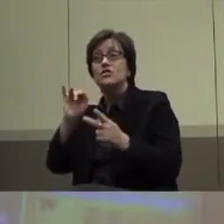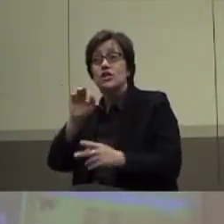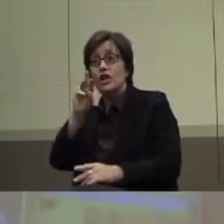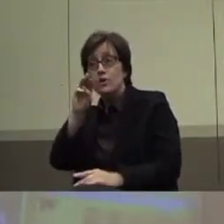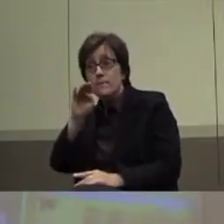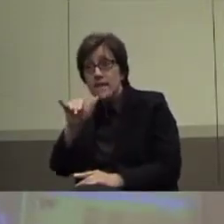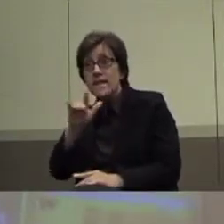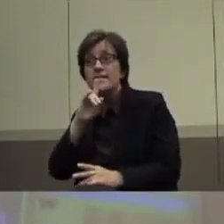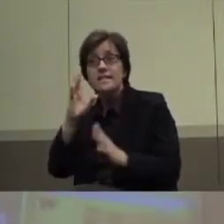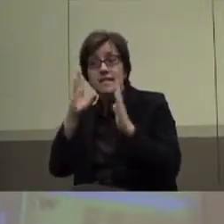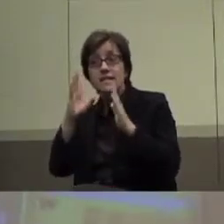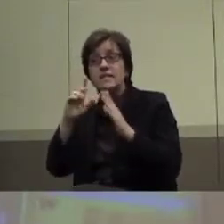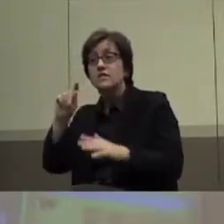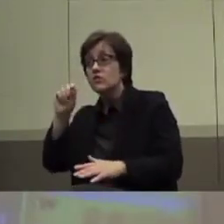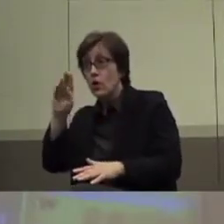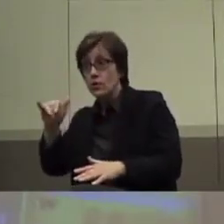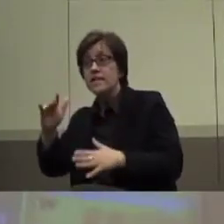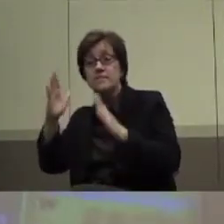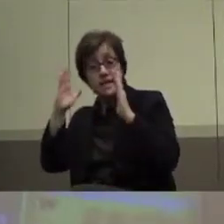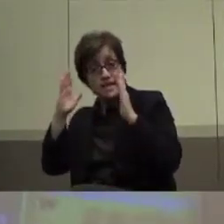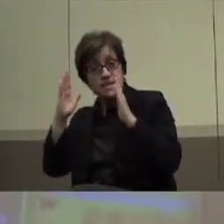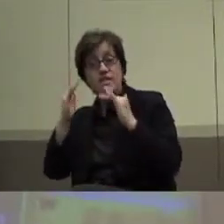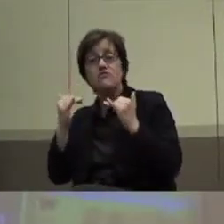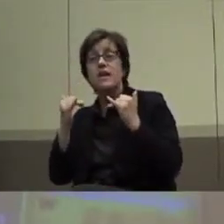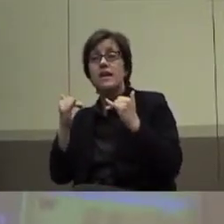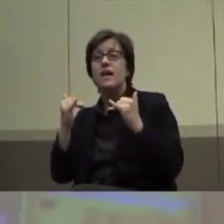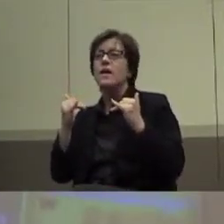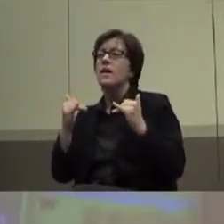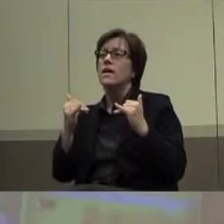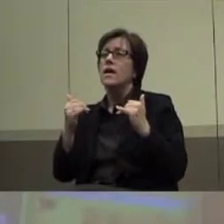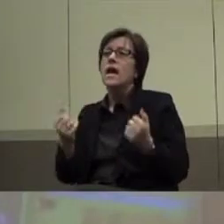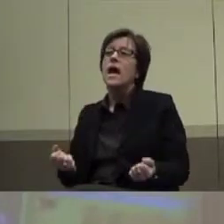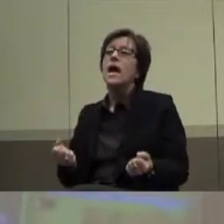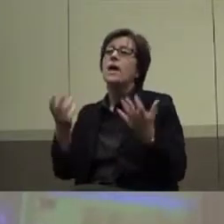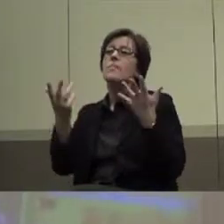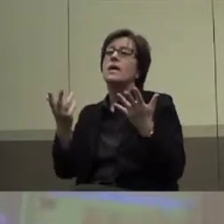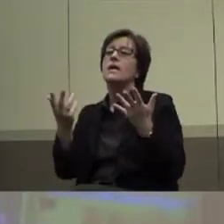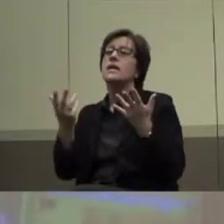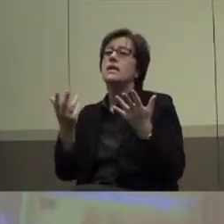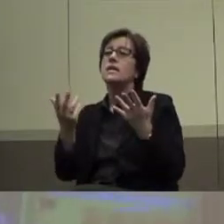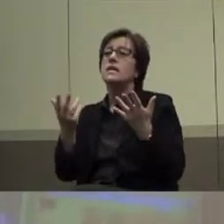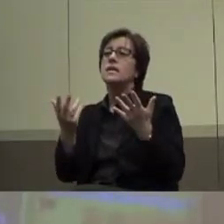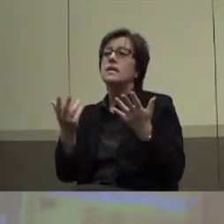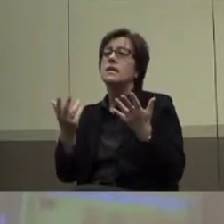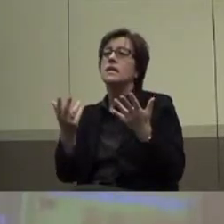27 plus 1 more. 8. Okay.